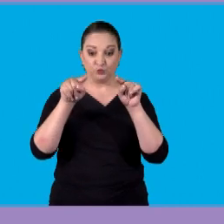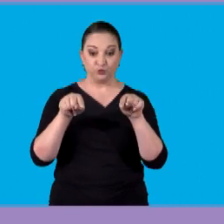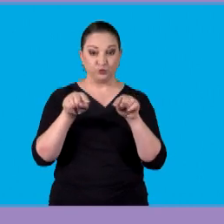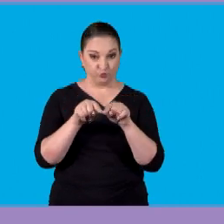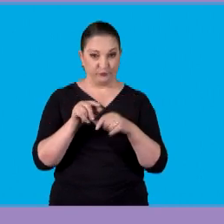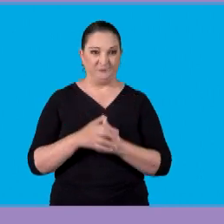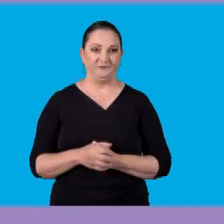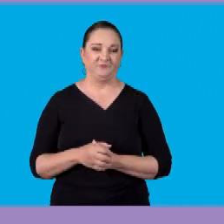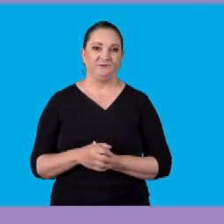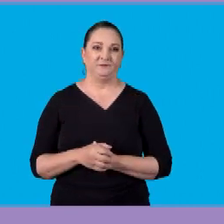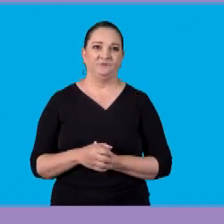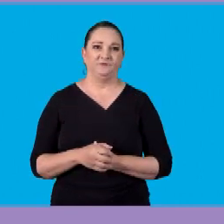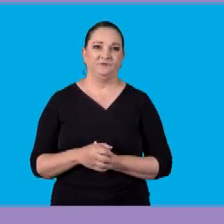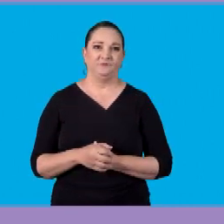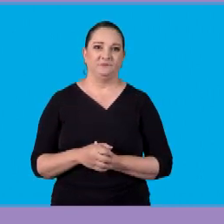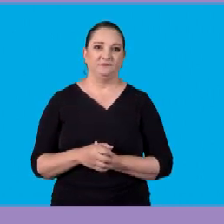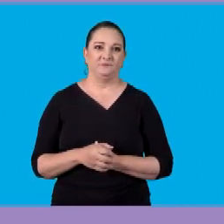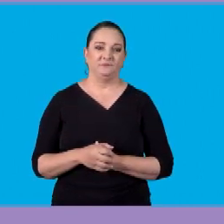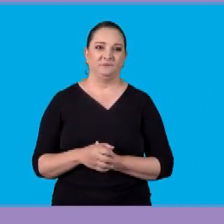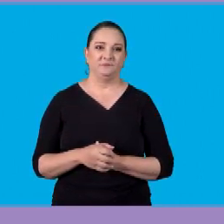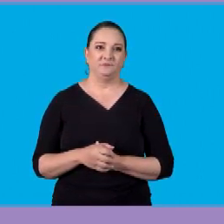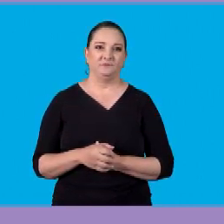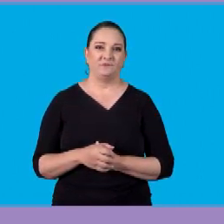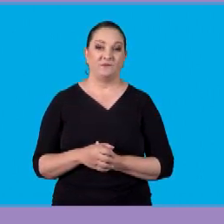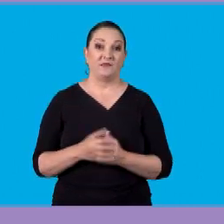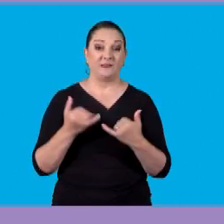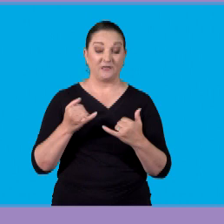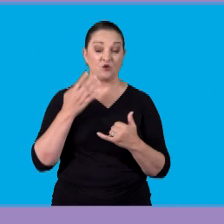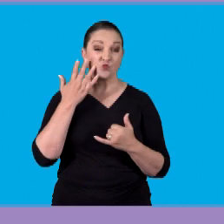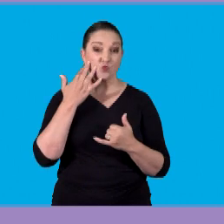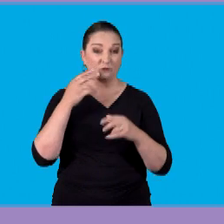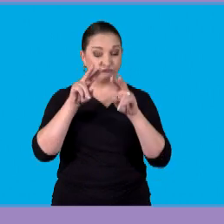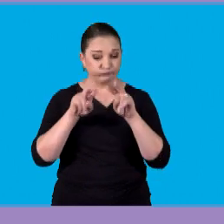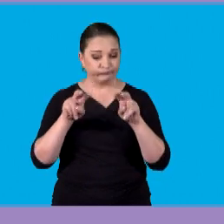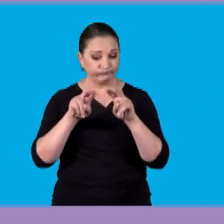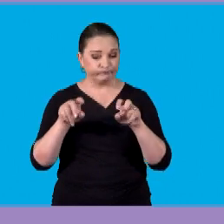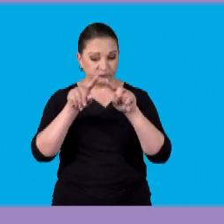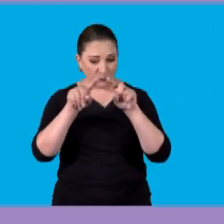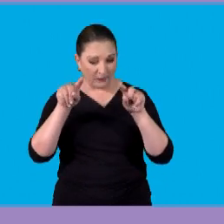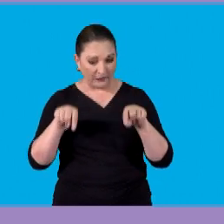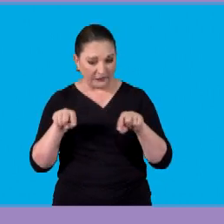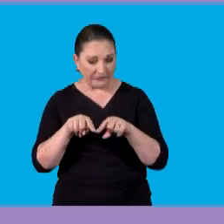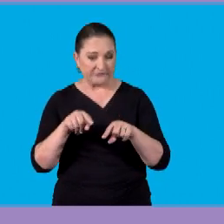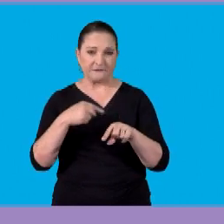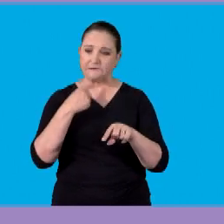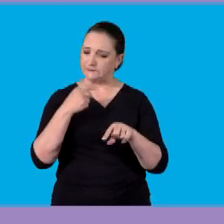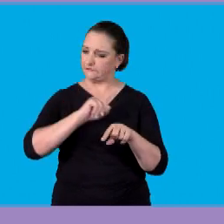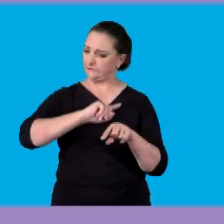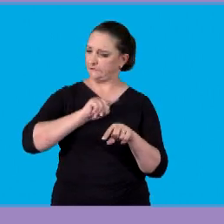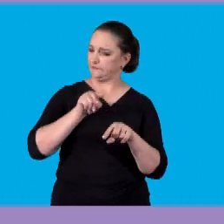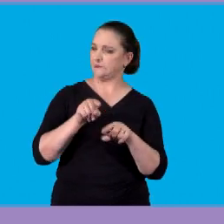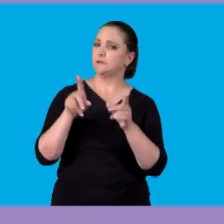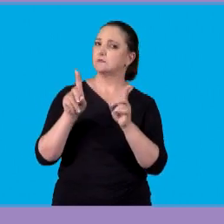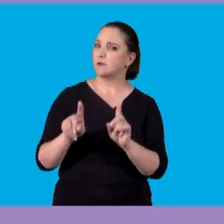square. Now, when looking at a square, we need to see what makes it